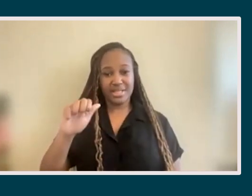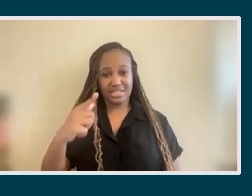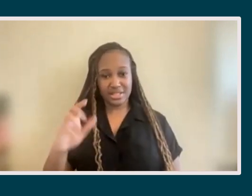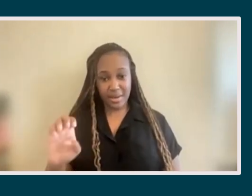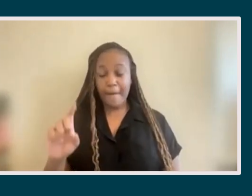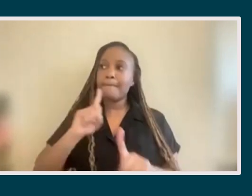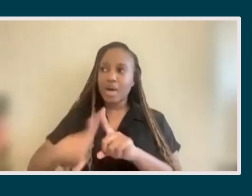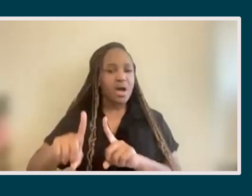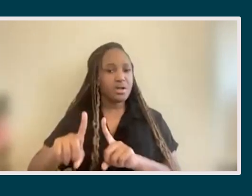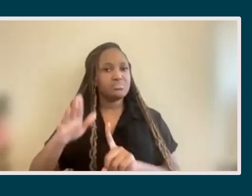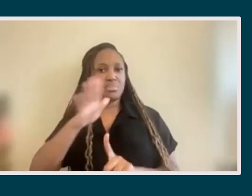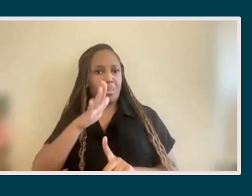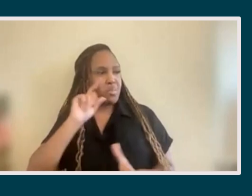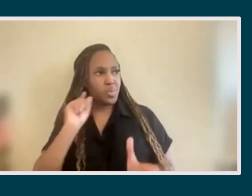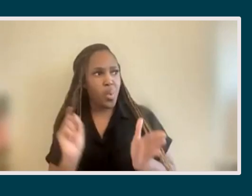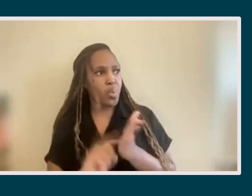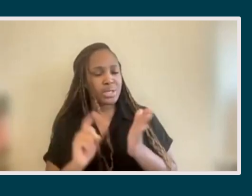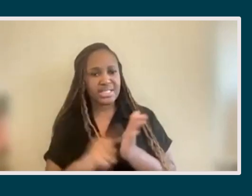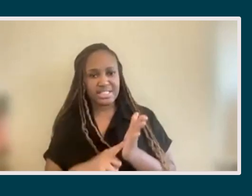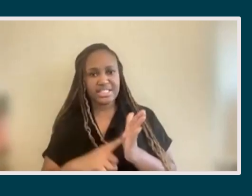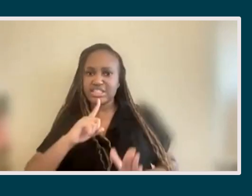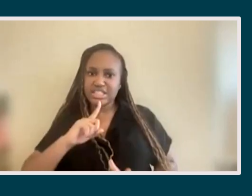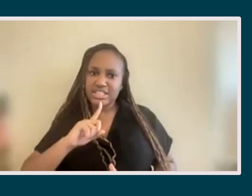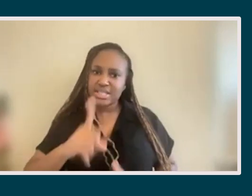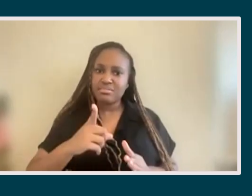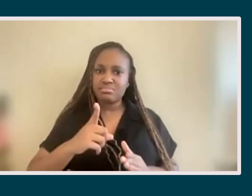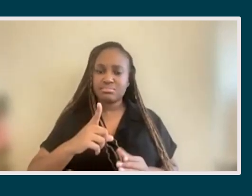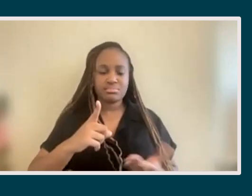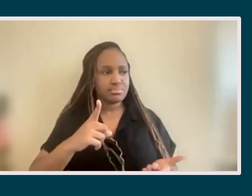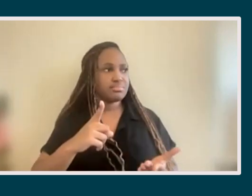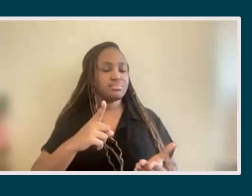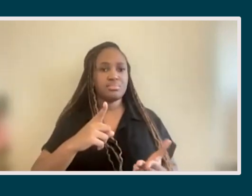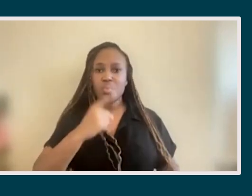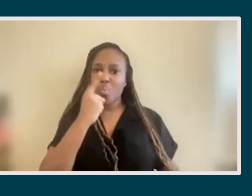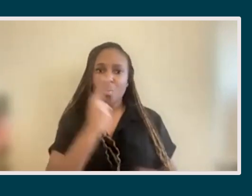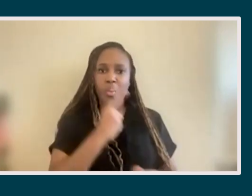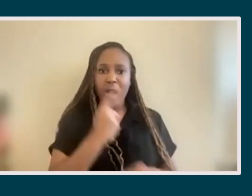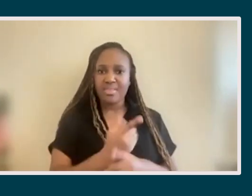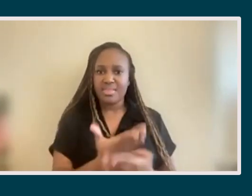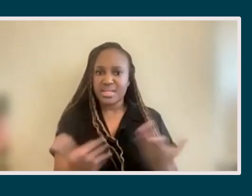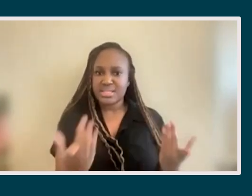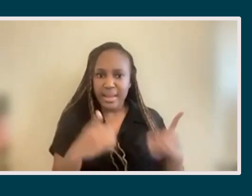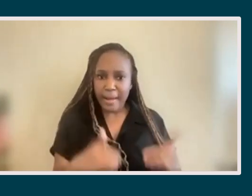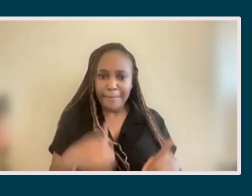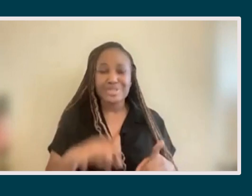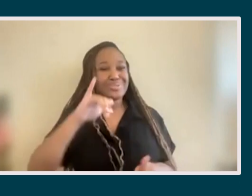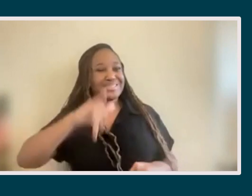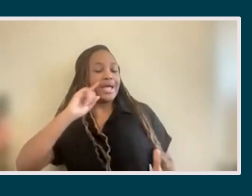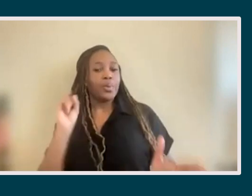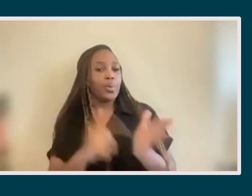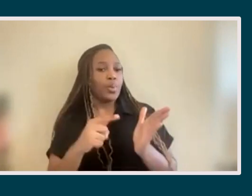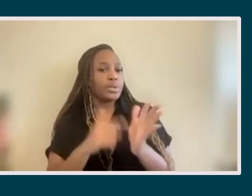things. And so that noticing, and then that need to do something about what you